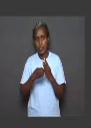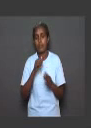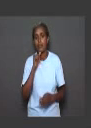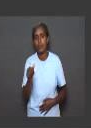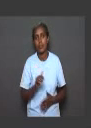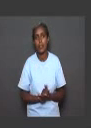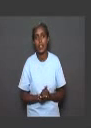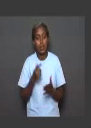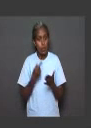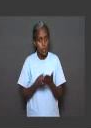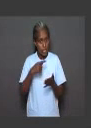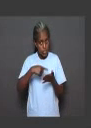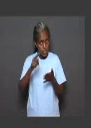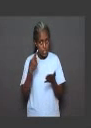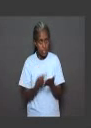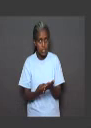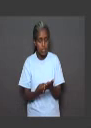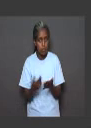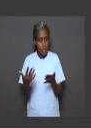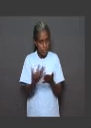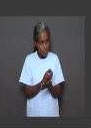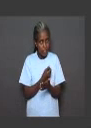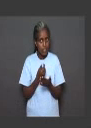We can check this by taking a